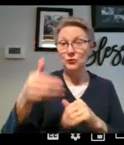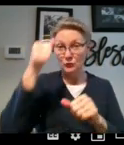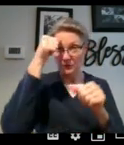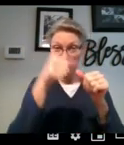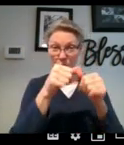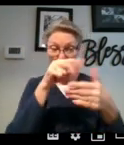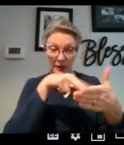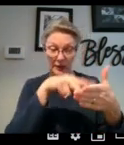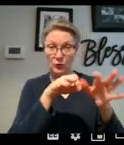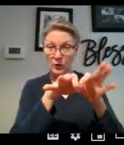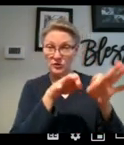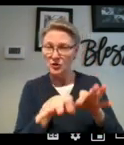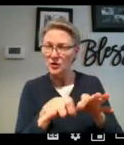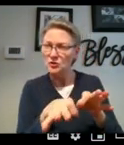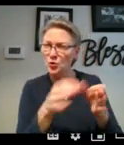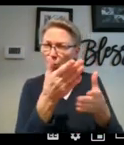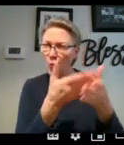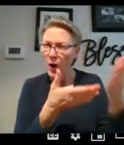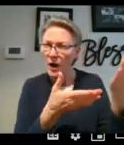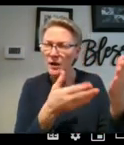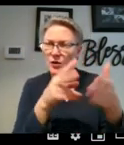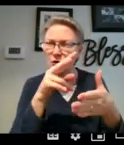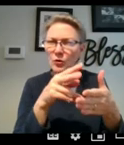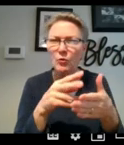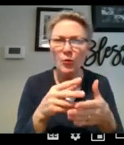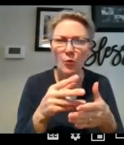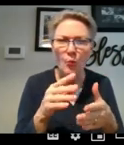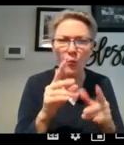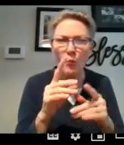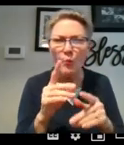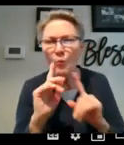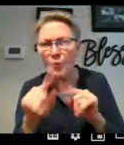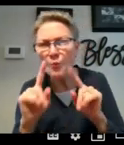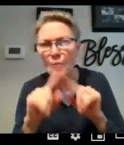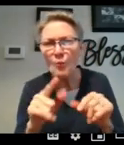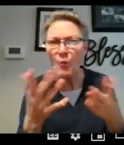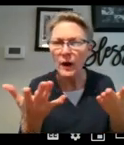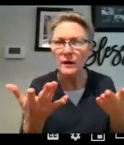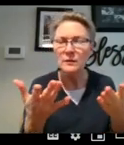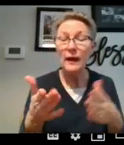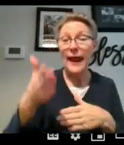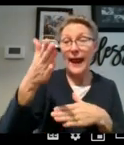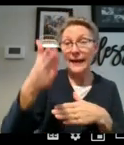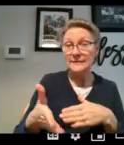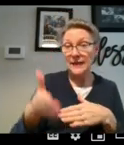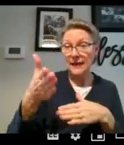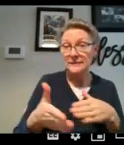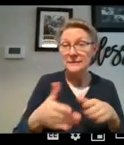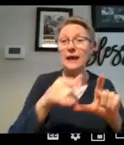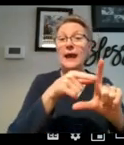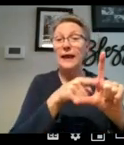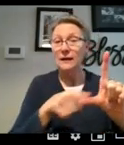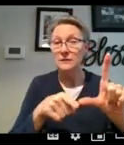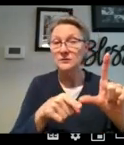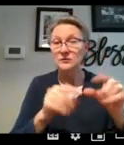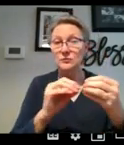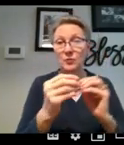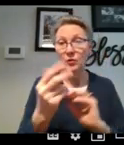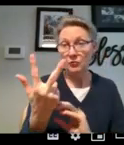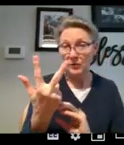directions what you're looking for. Are you looking for angles or are you looking for sides? Okay, so 3 you're looking for